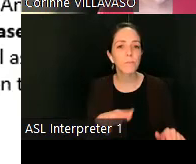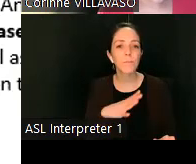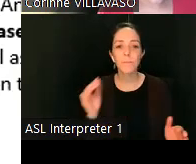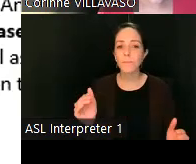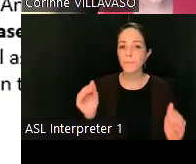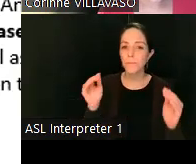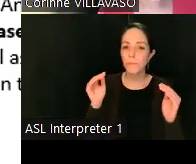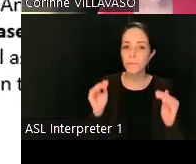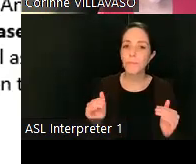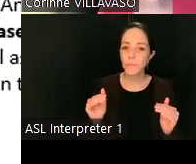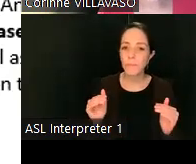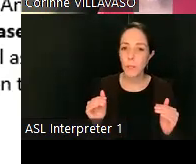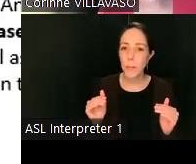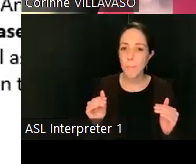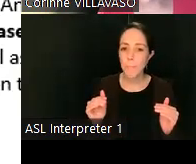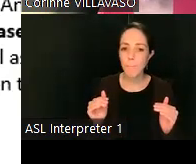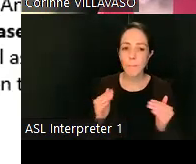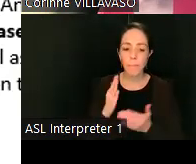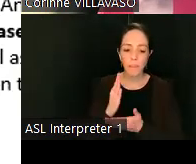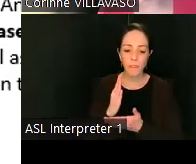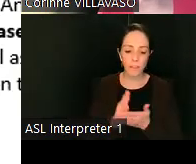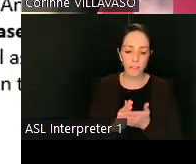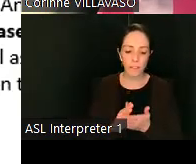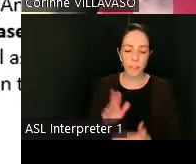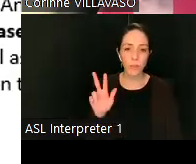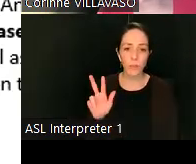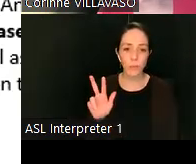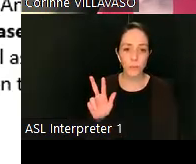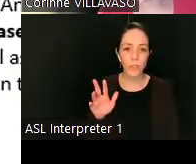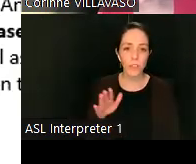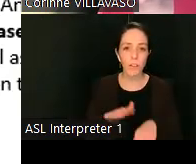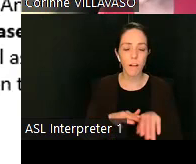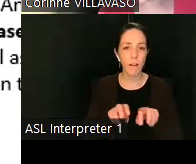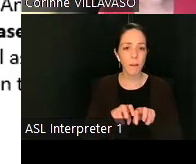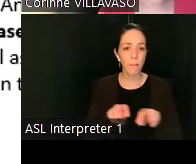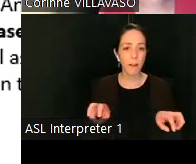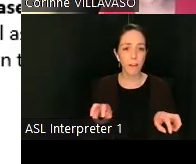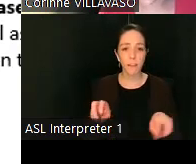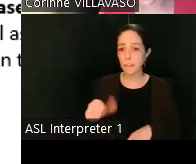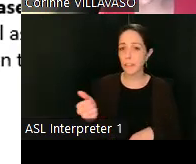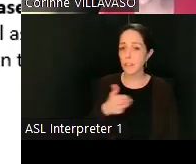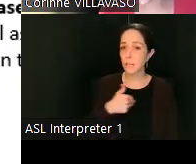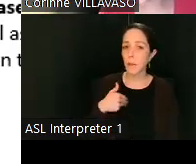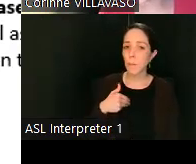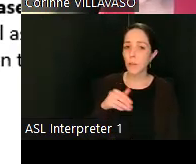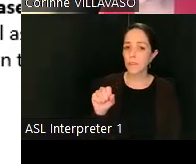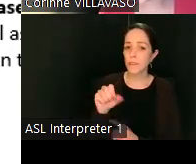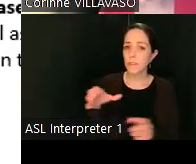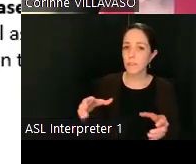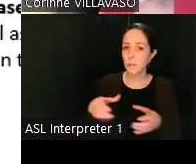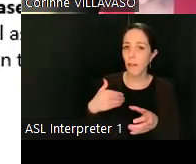Regarding to section three on panels, do you have any members of the subcommittee that has any